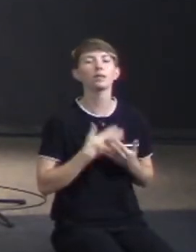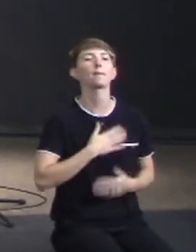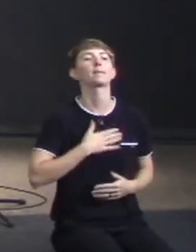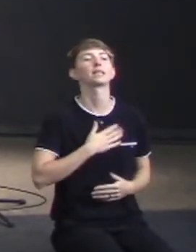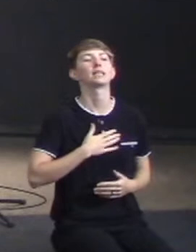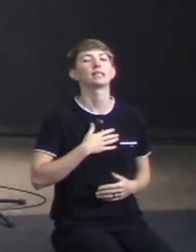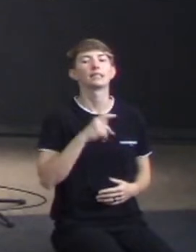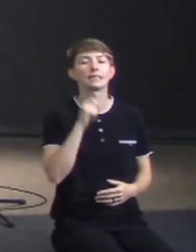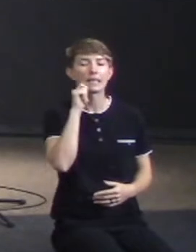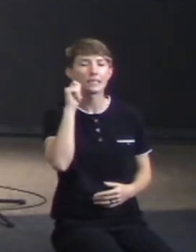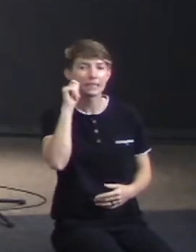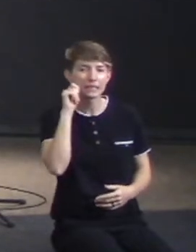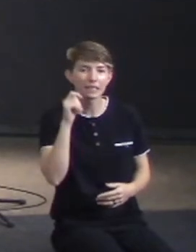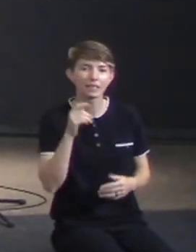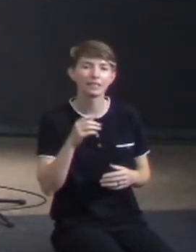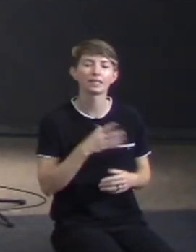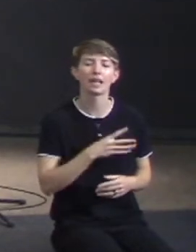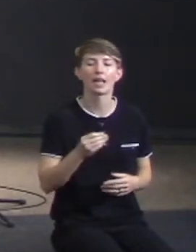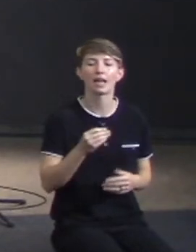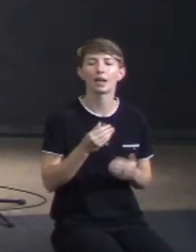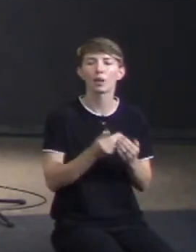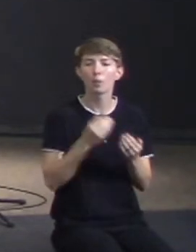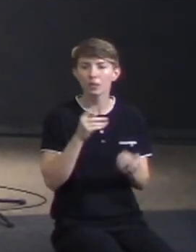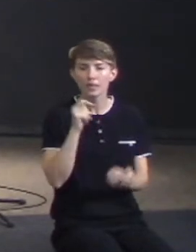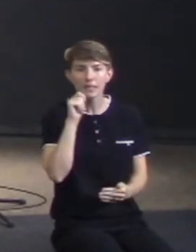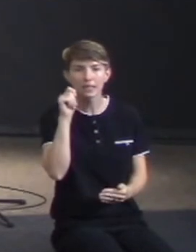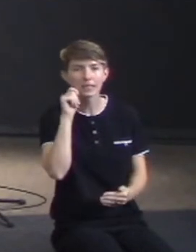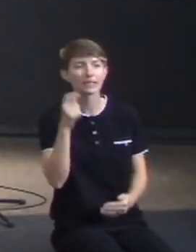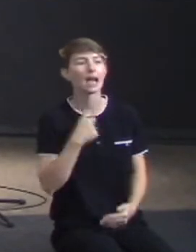I need you. What did I say?